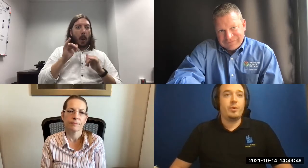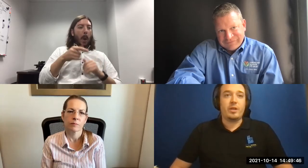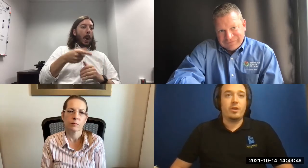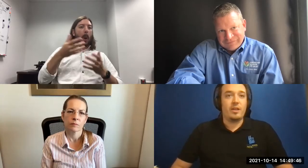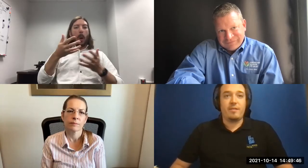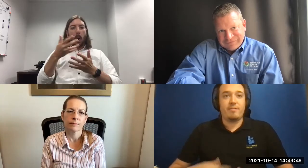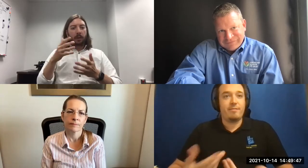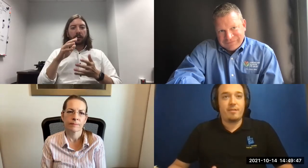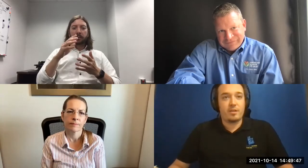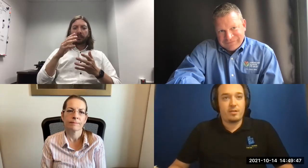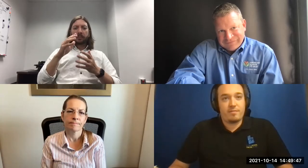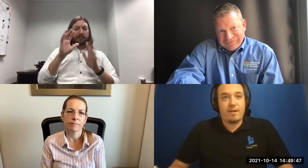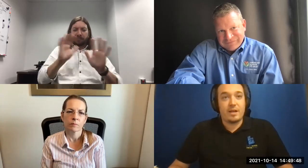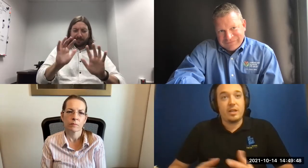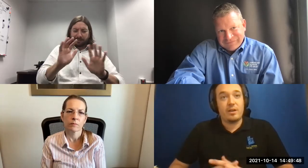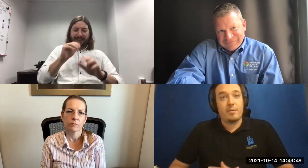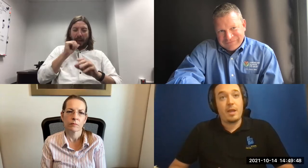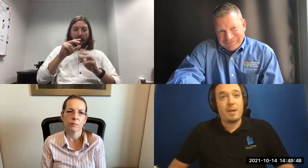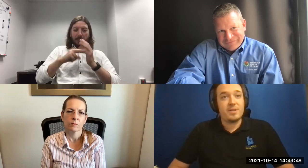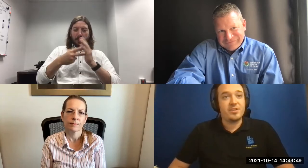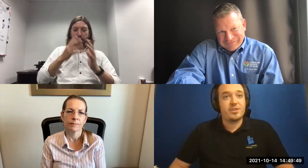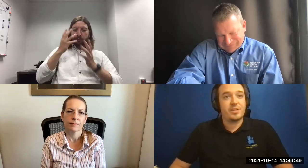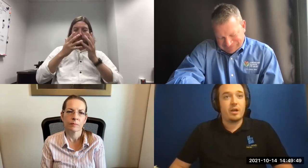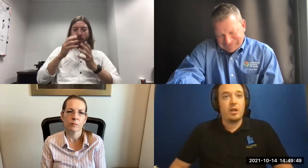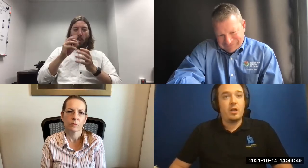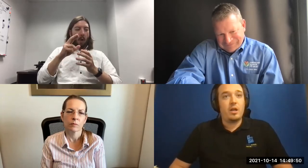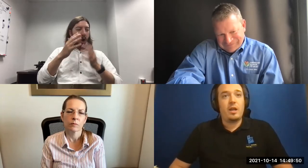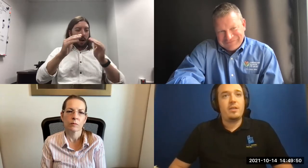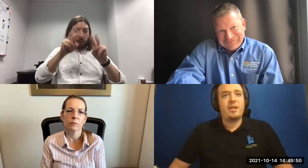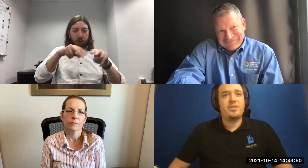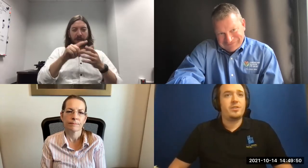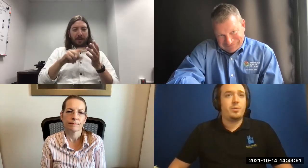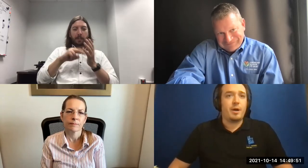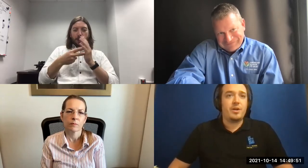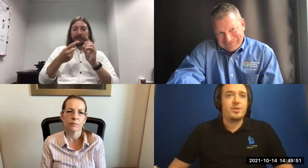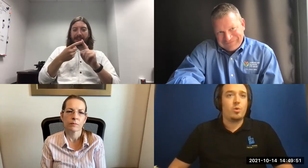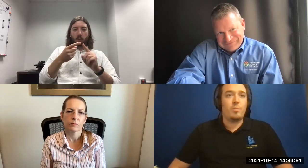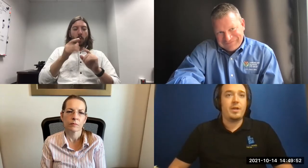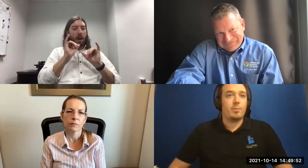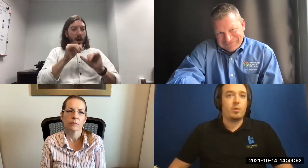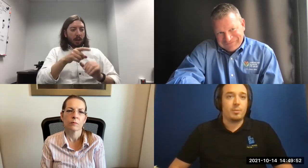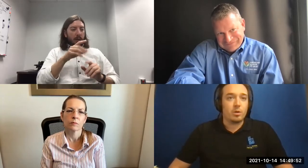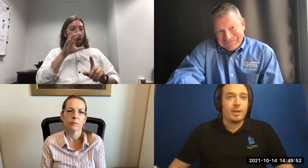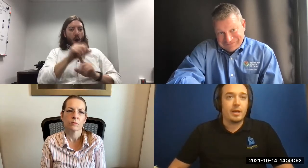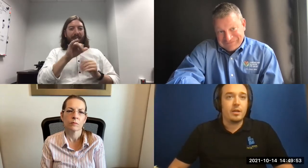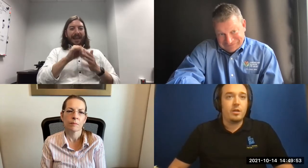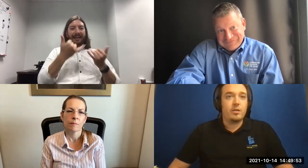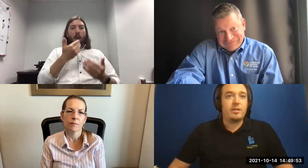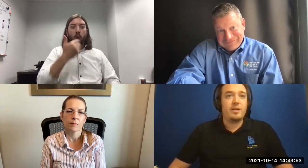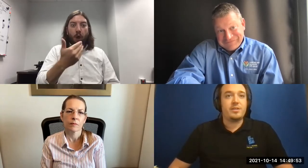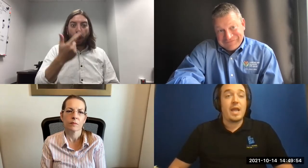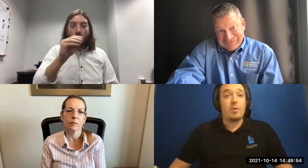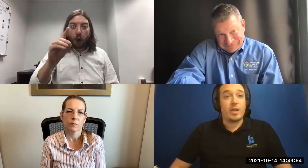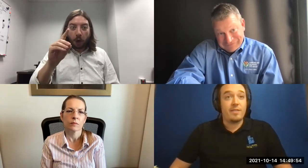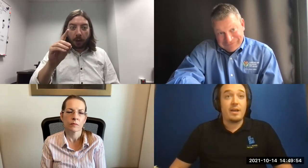hey, I'm doing really good, and then find out later that, hey, maybe it's not as good as I thought. And the intent is not to embarrass or make your program look bad.